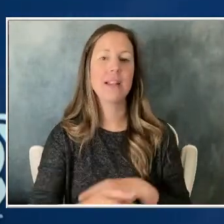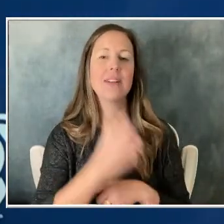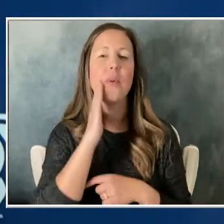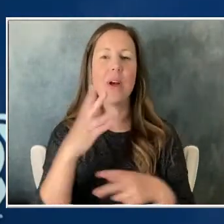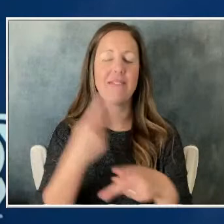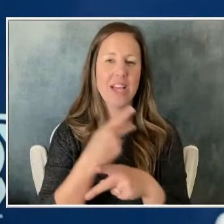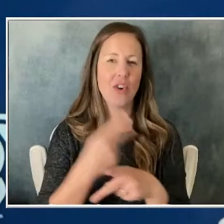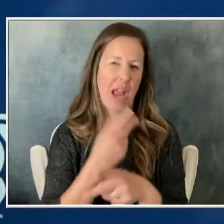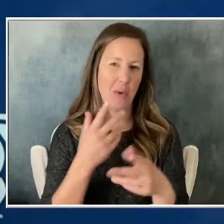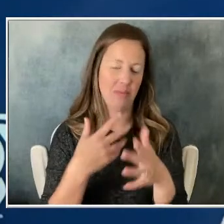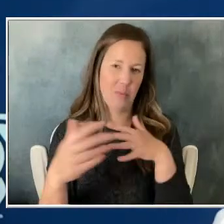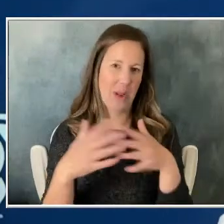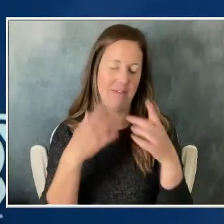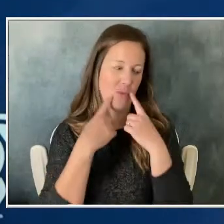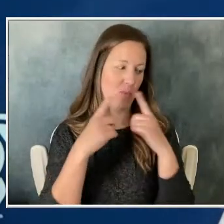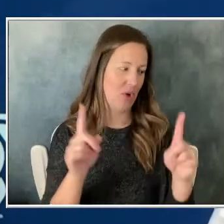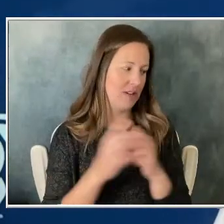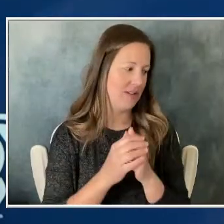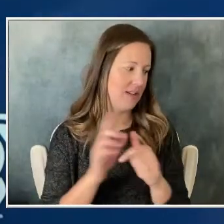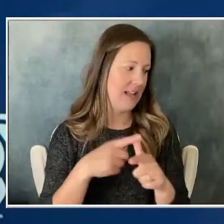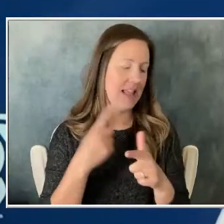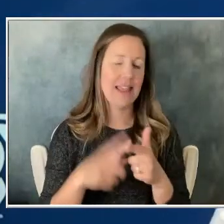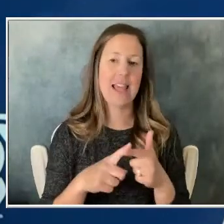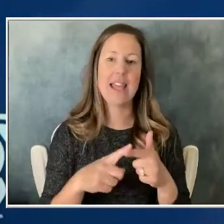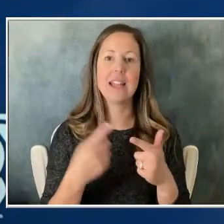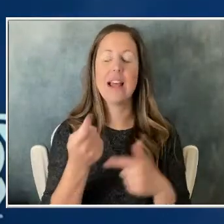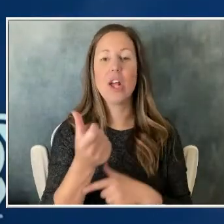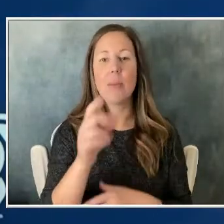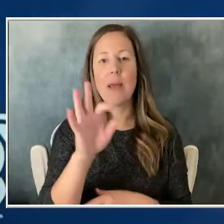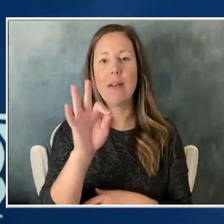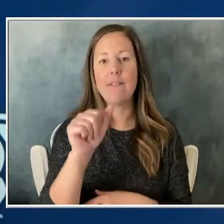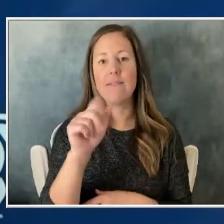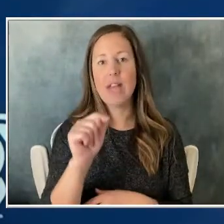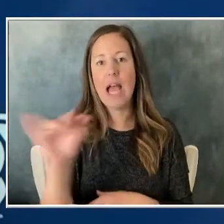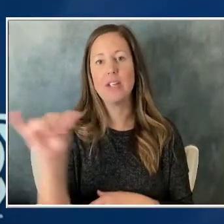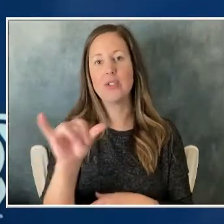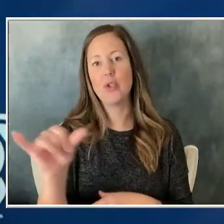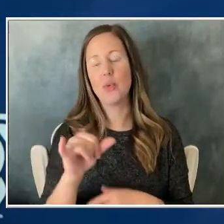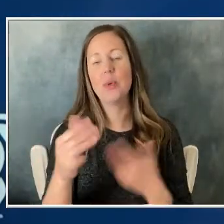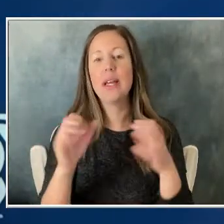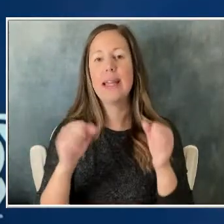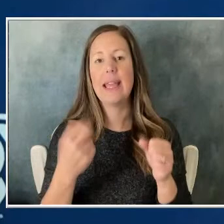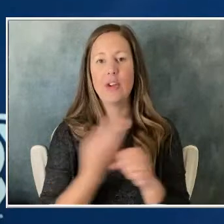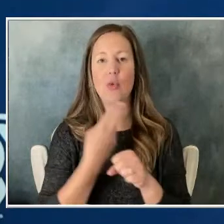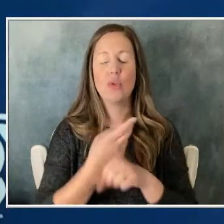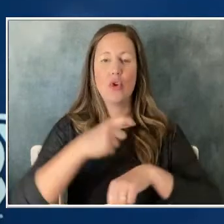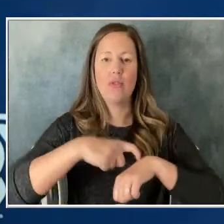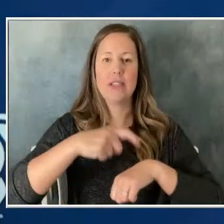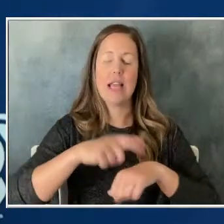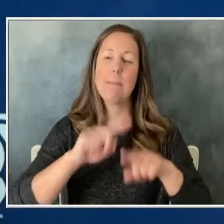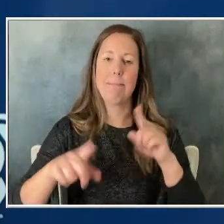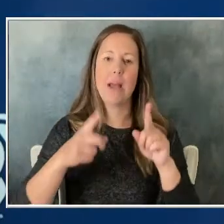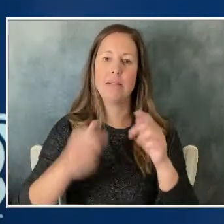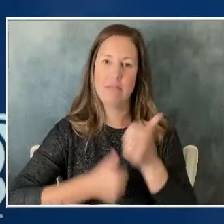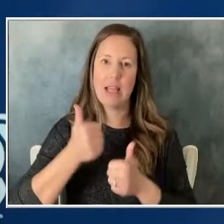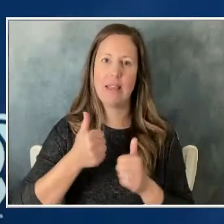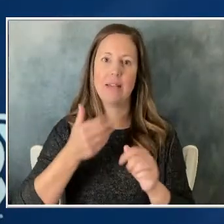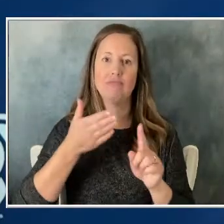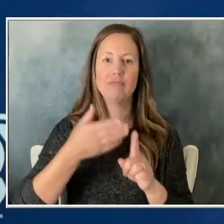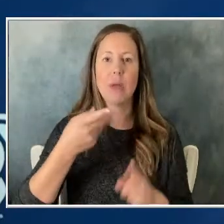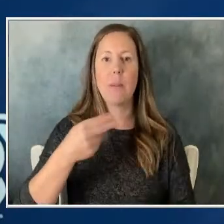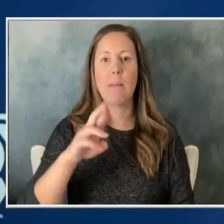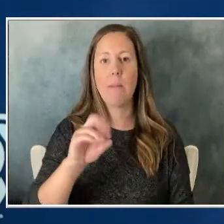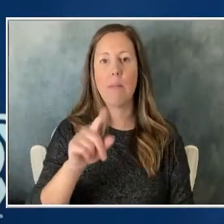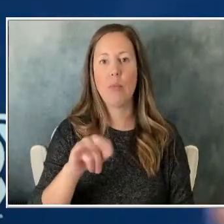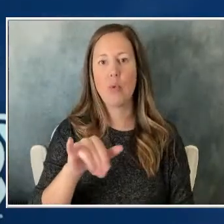a little bit of fat. You can continue to add fat over time to your diet, but mainly it's proteins every 3 hours. And don't drink a